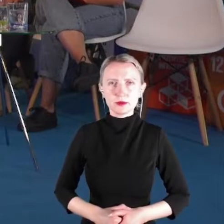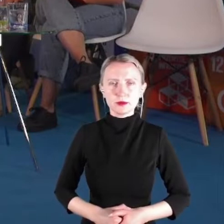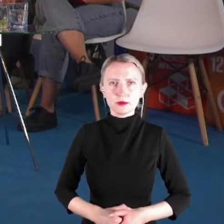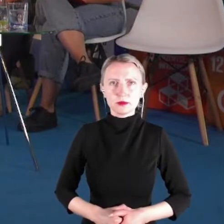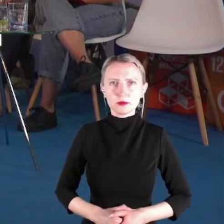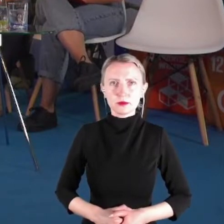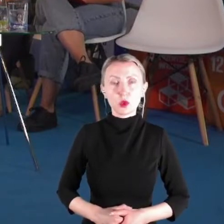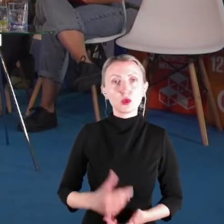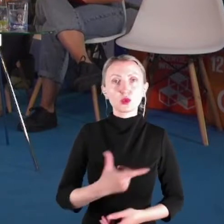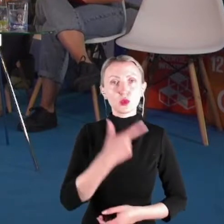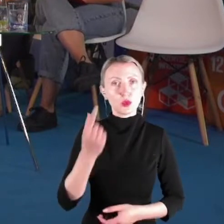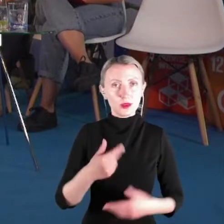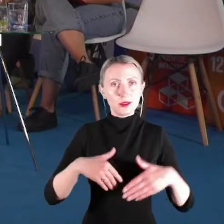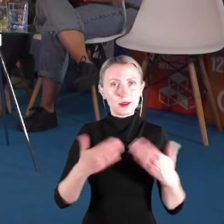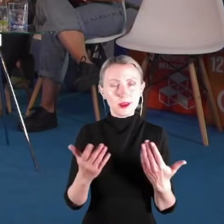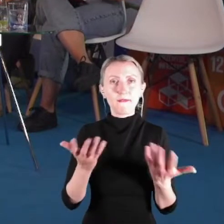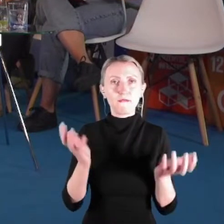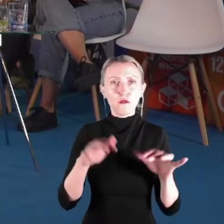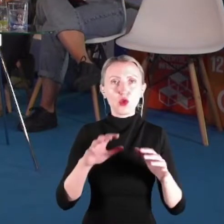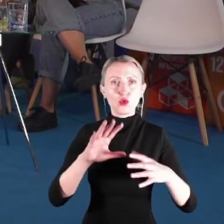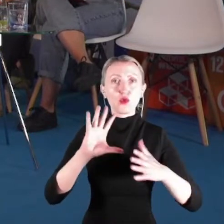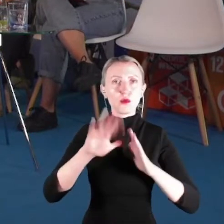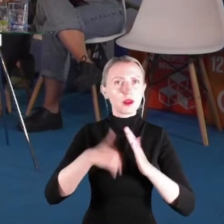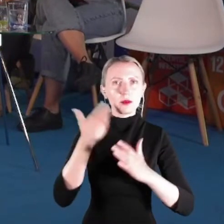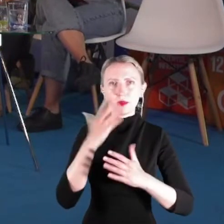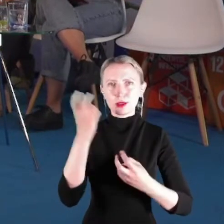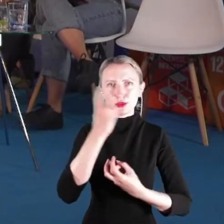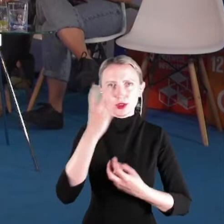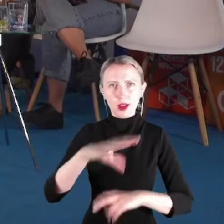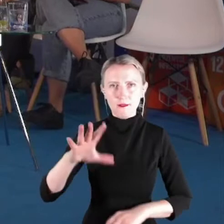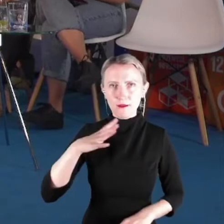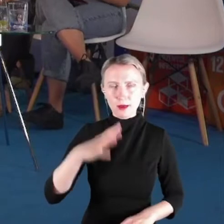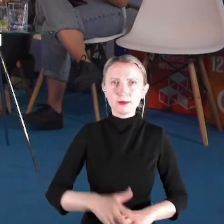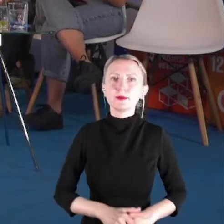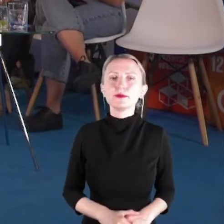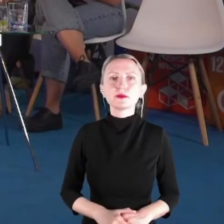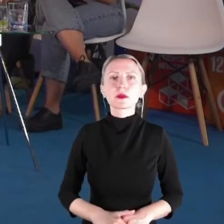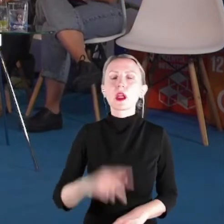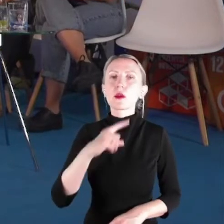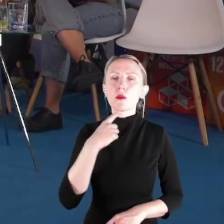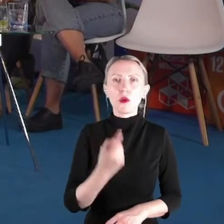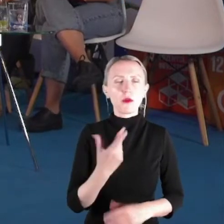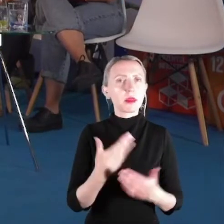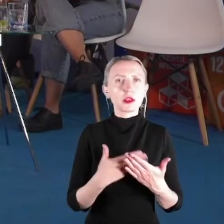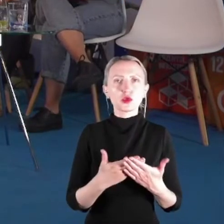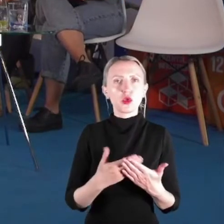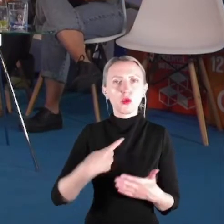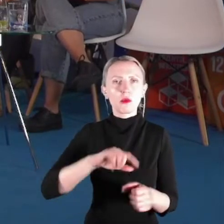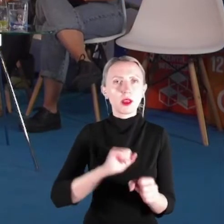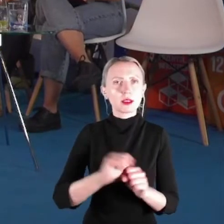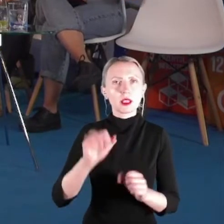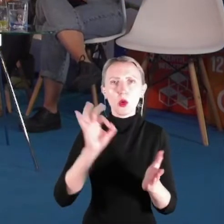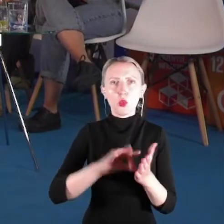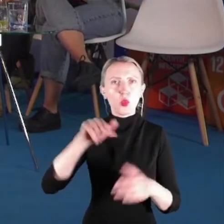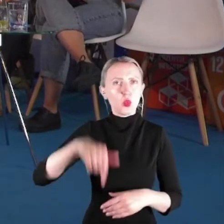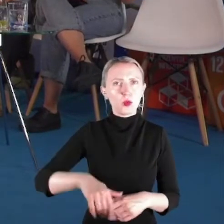interesting. So, just to tell you why we are here and how the Urban Lab Forum was actually